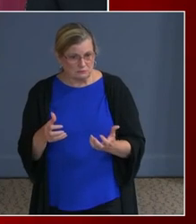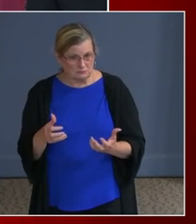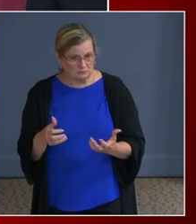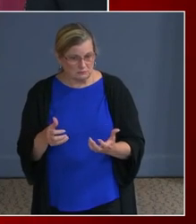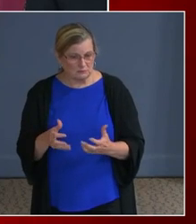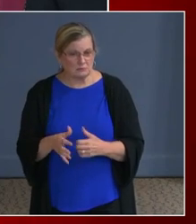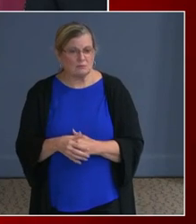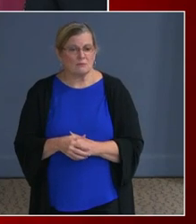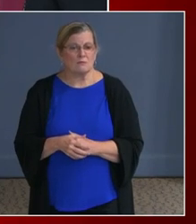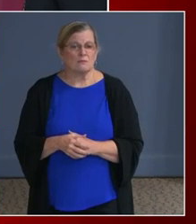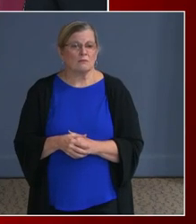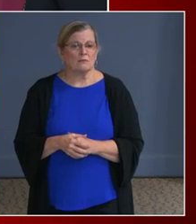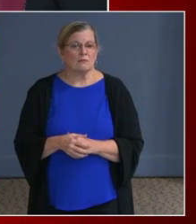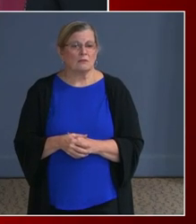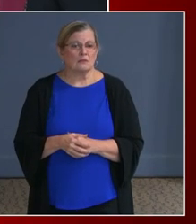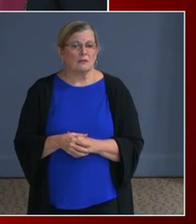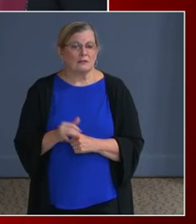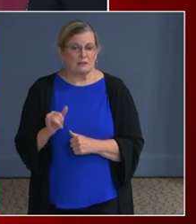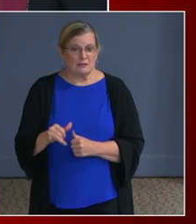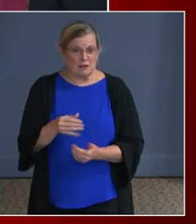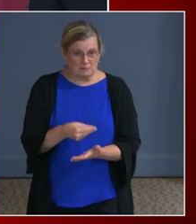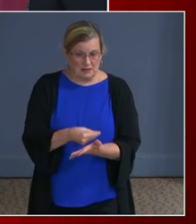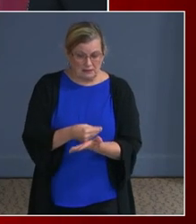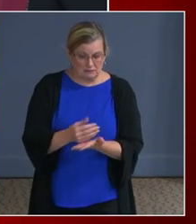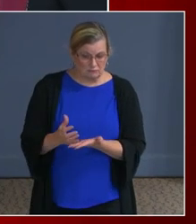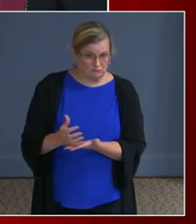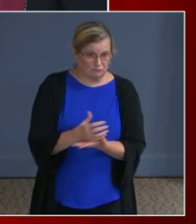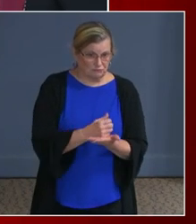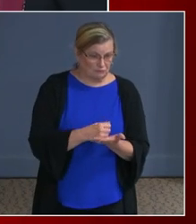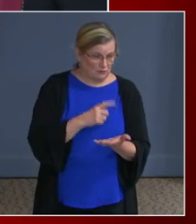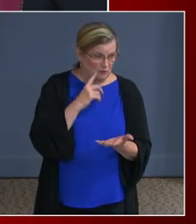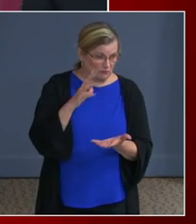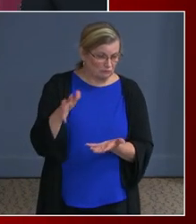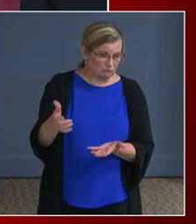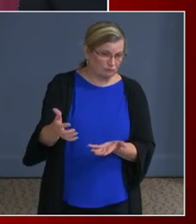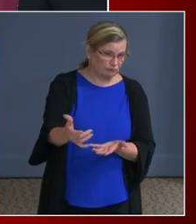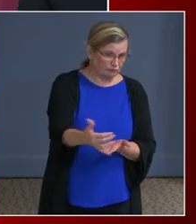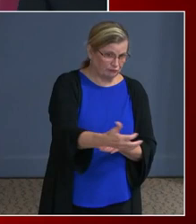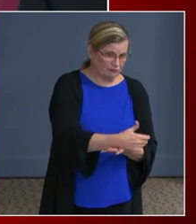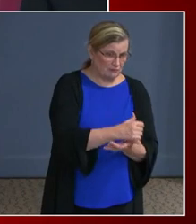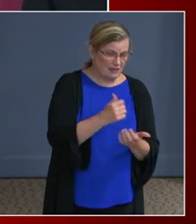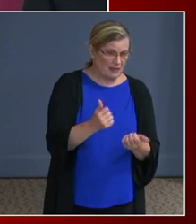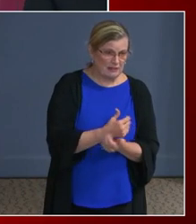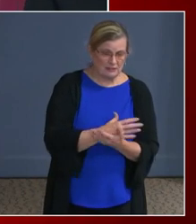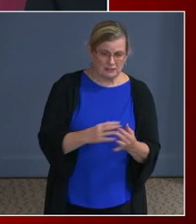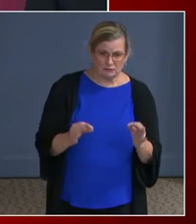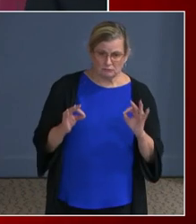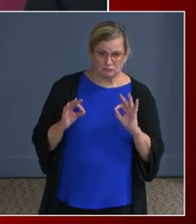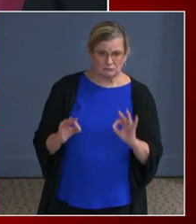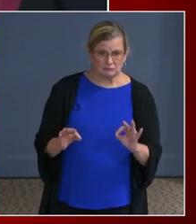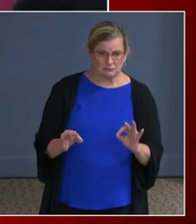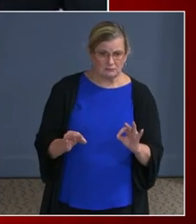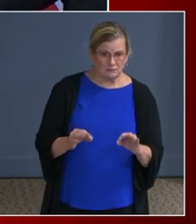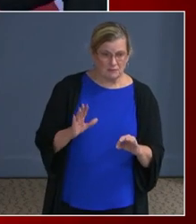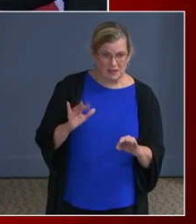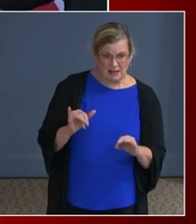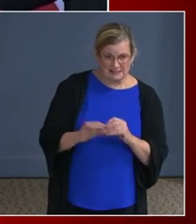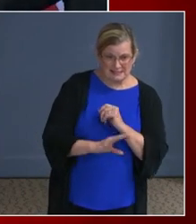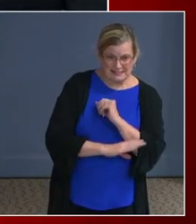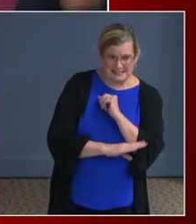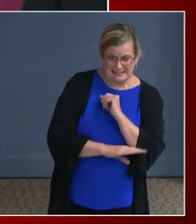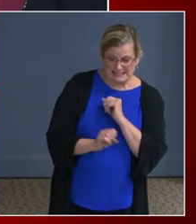what we thought through September 30th, based on the April estimate. So that's good news. That won't require any immediate